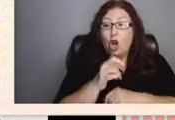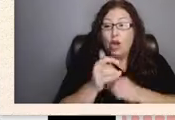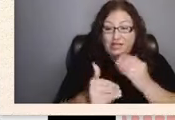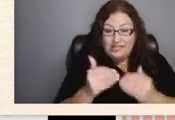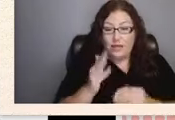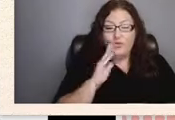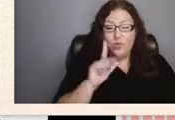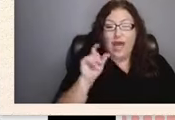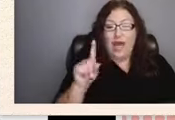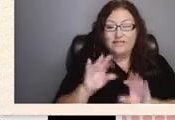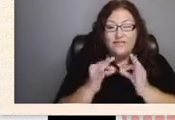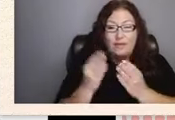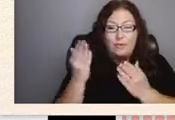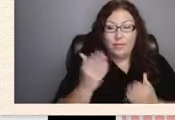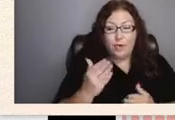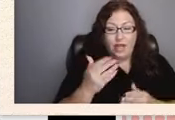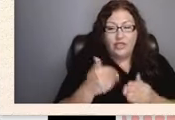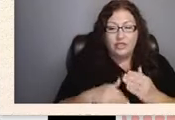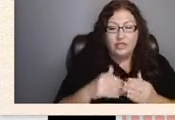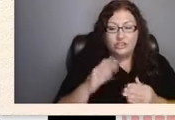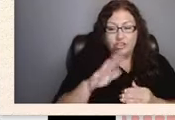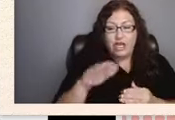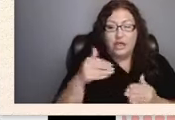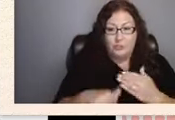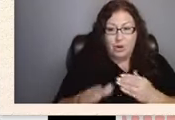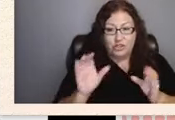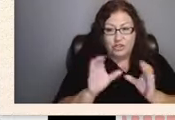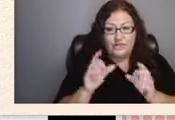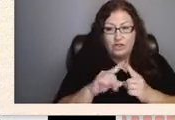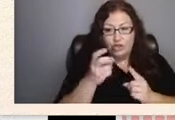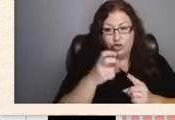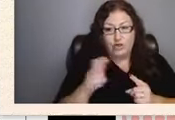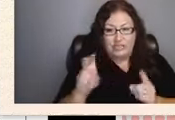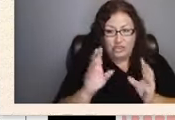bring the child's birth certificate to the transition conference.